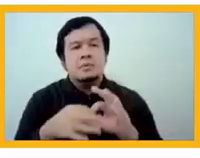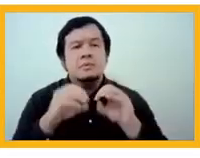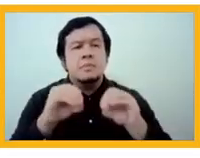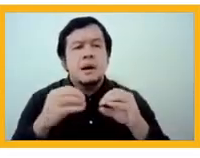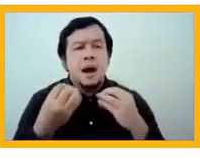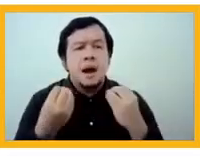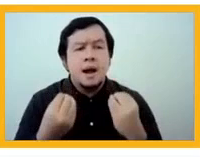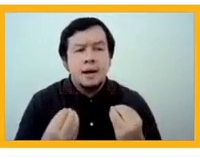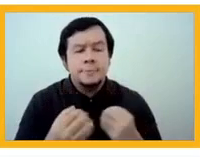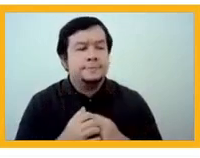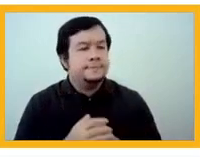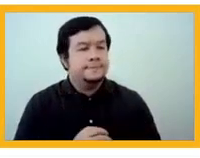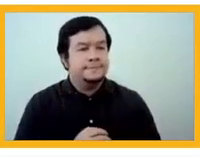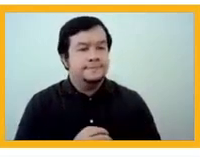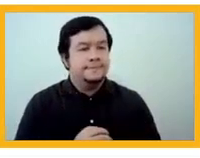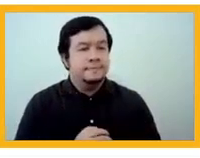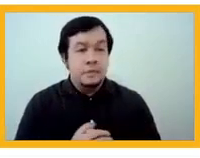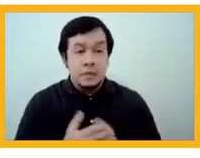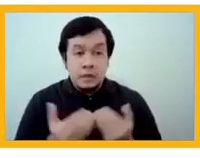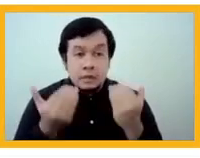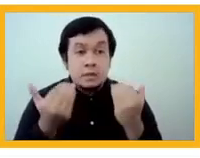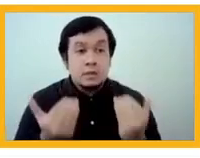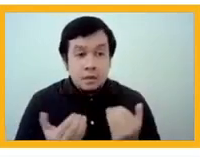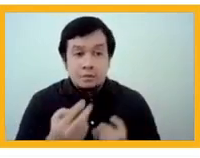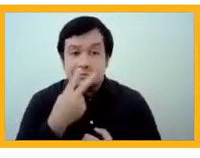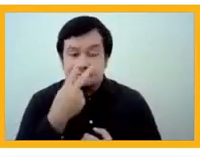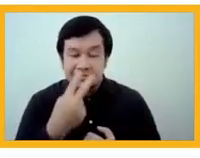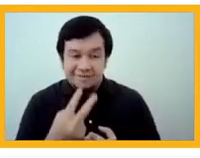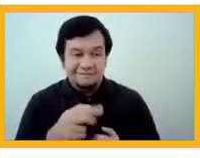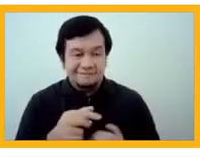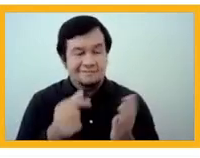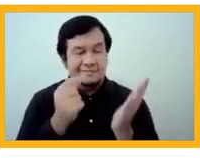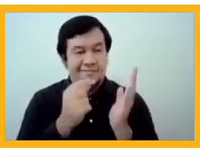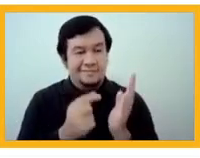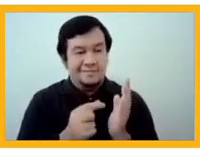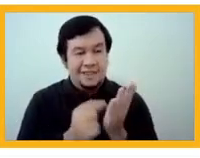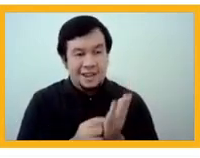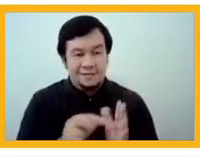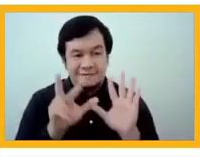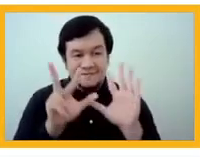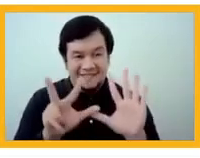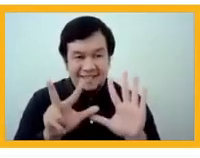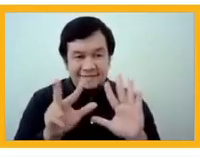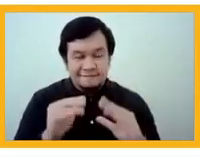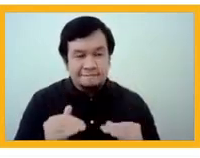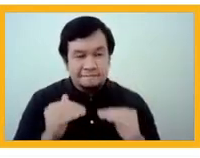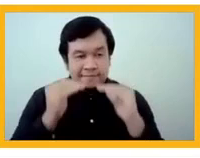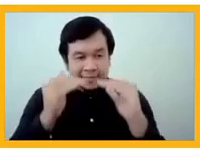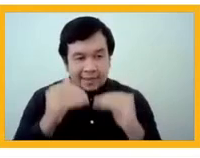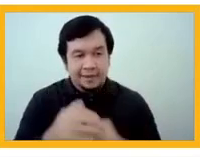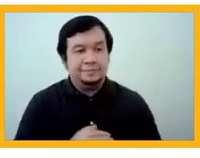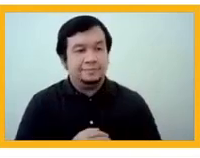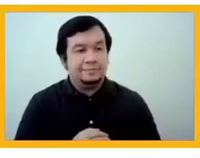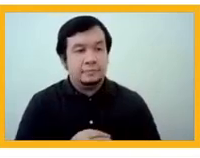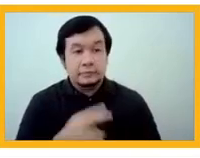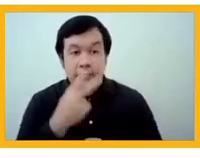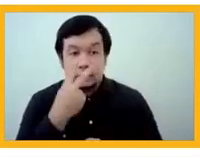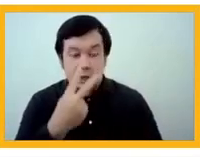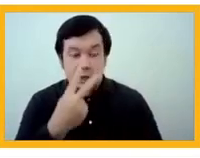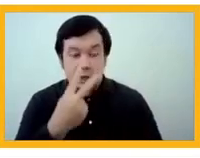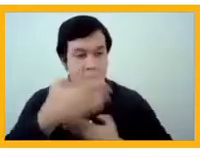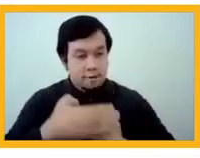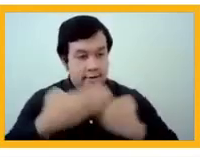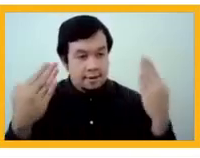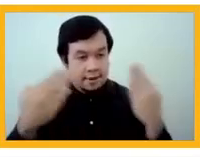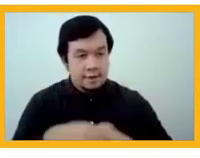look at this grade 8 classroom, so this is a snapshot on a single day of this program on the 3rd of November, 2015. And what